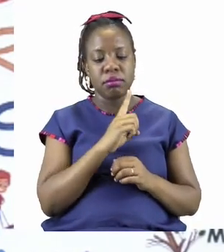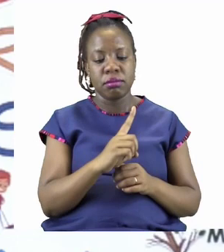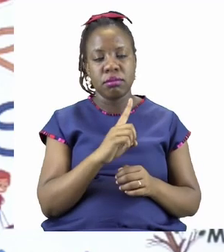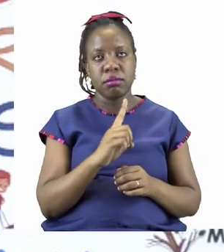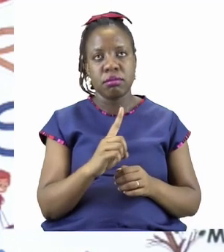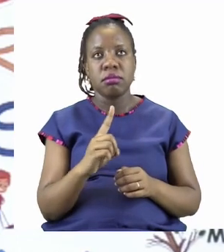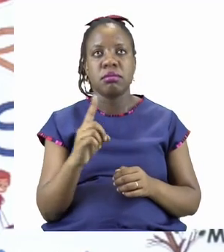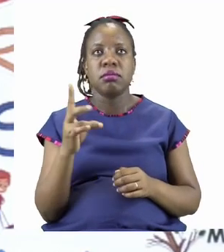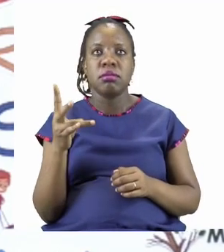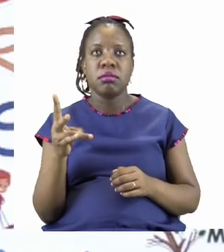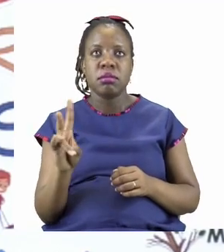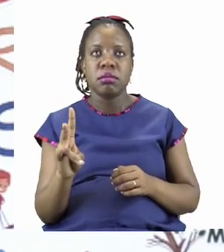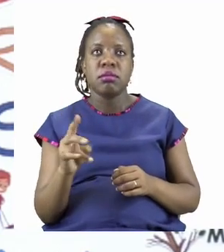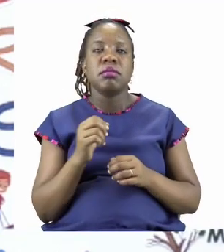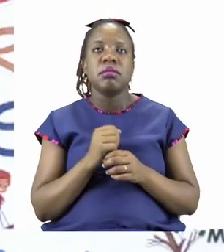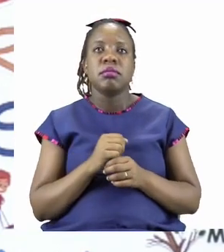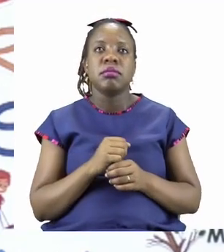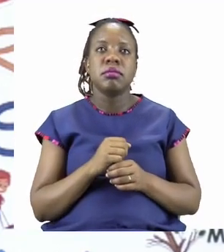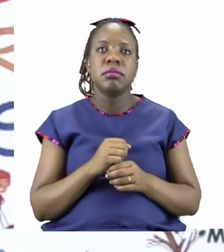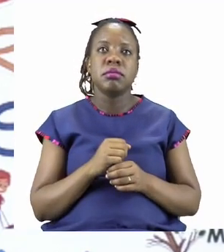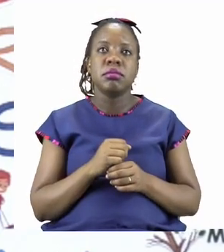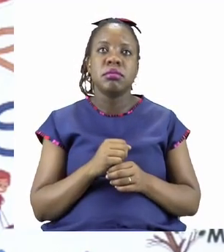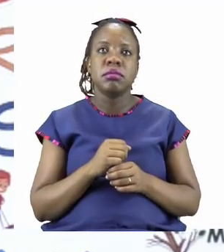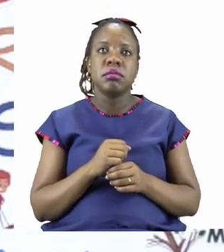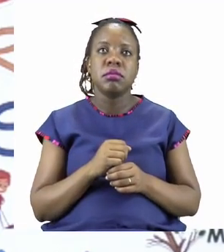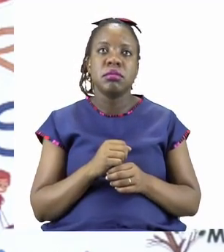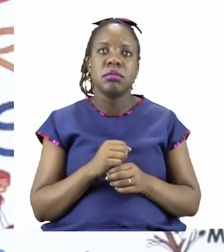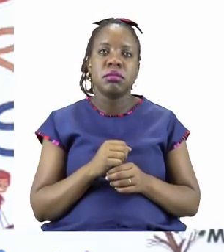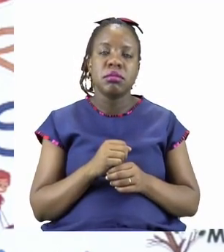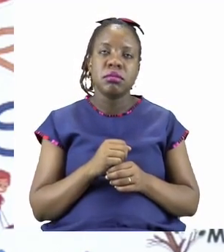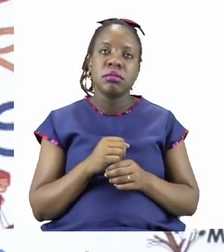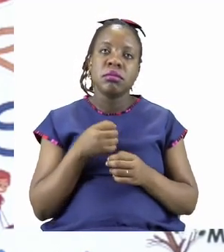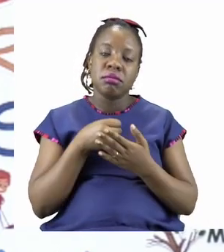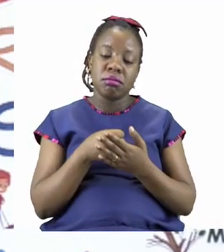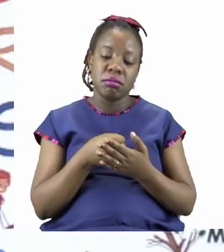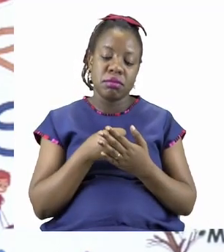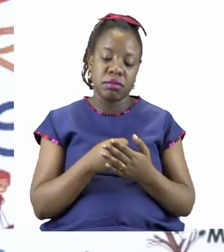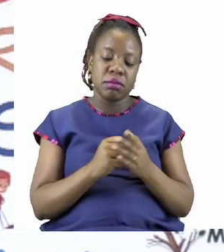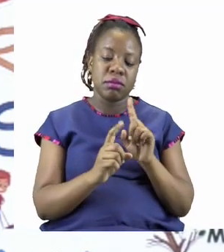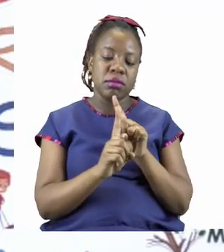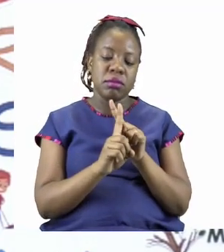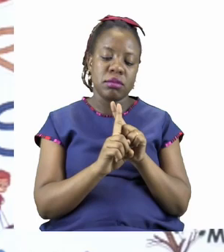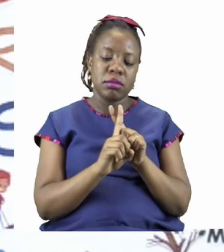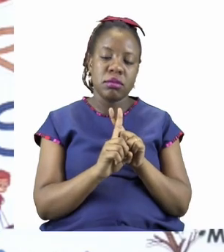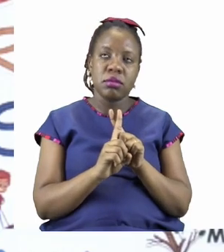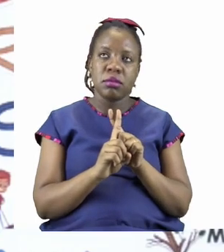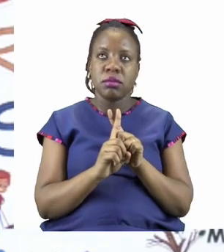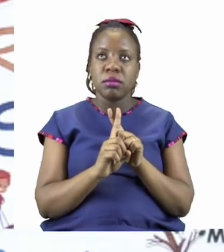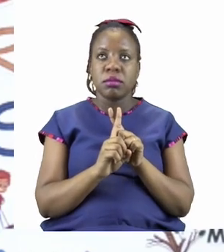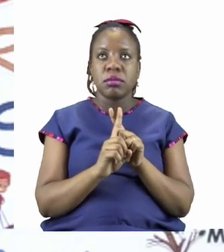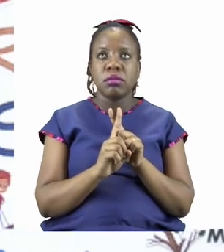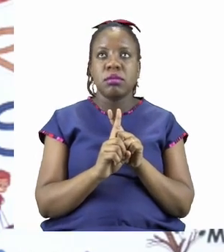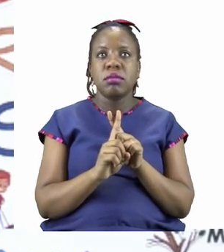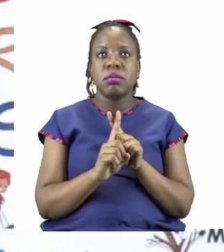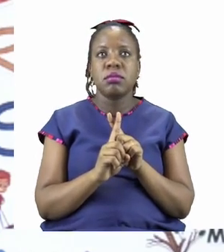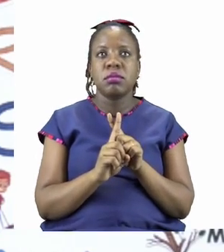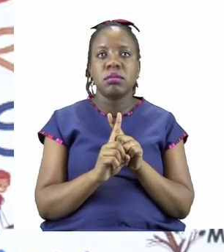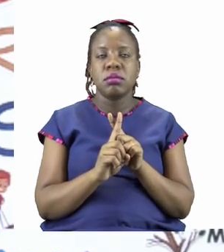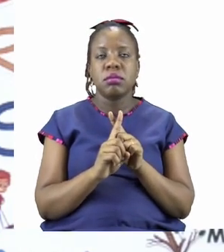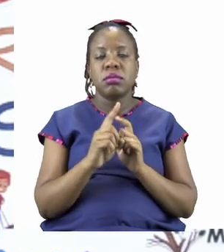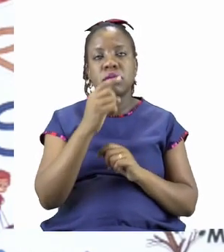117. All right. Now let's quickly try the multiplication sum. So over here we